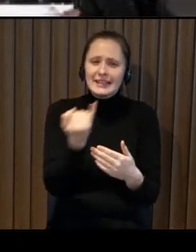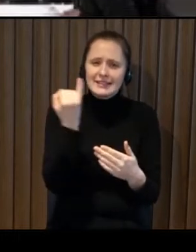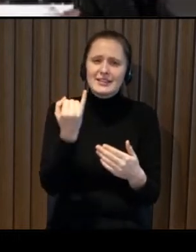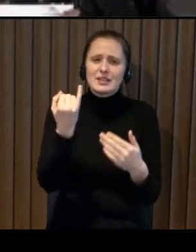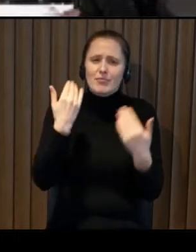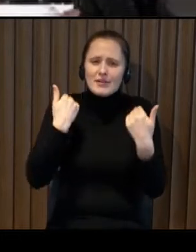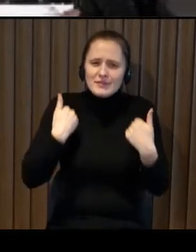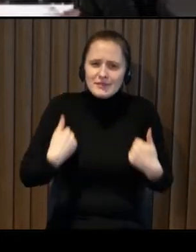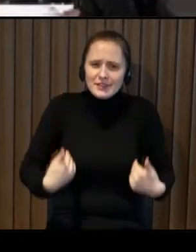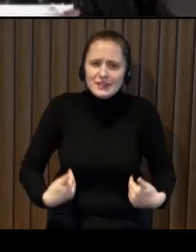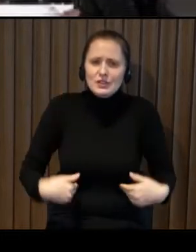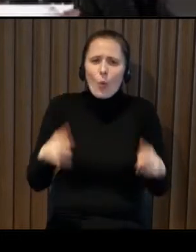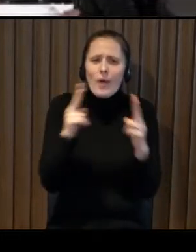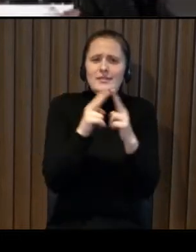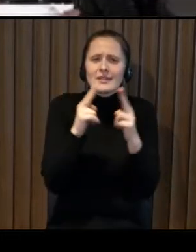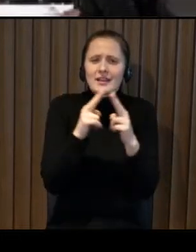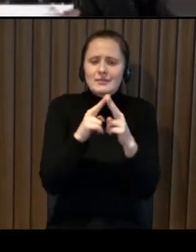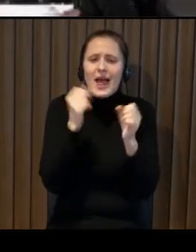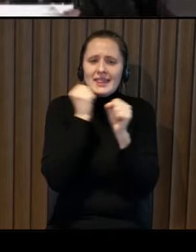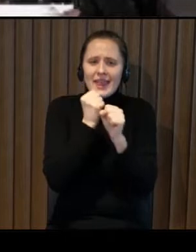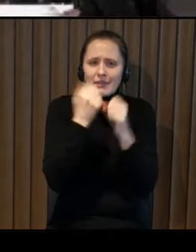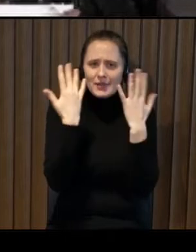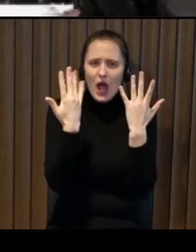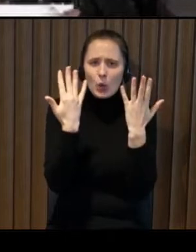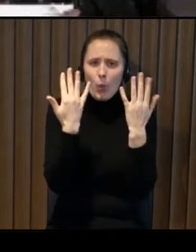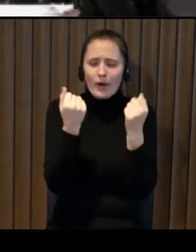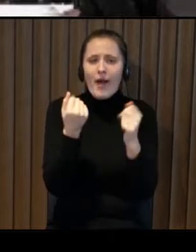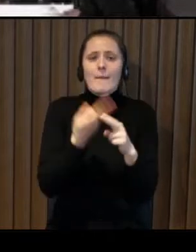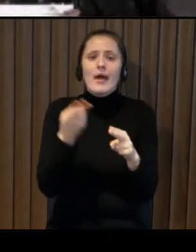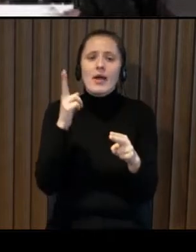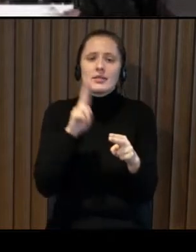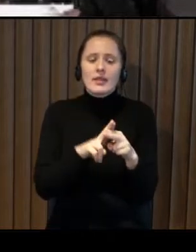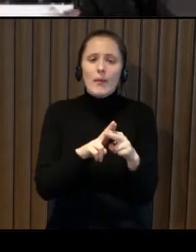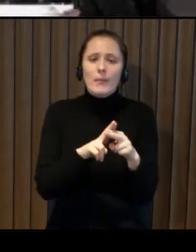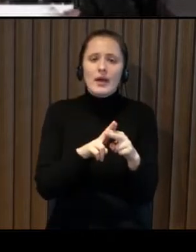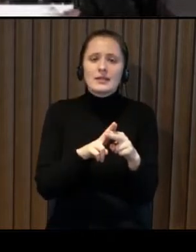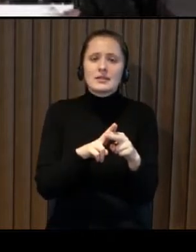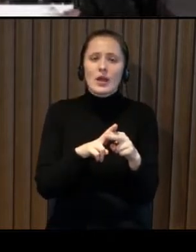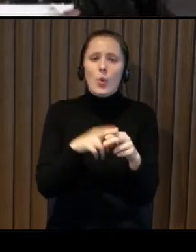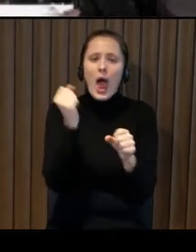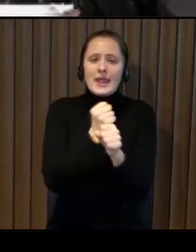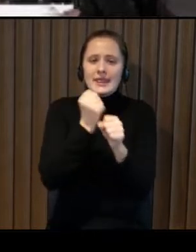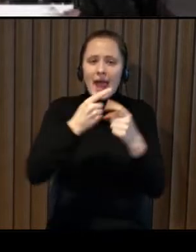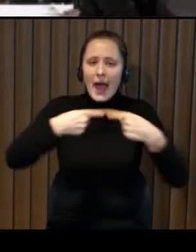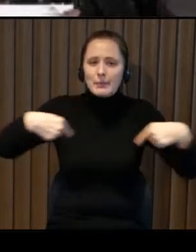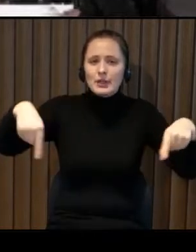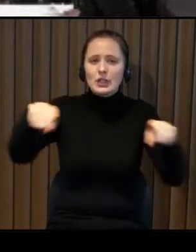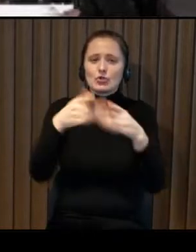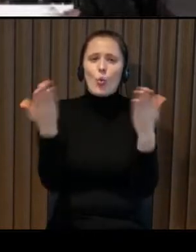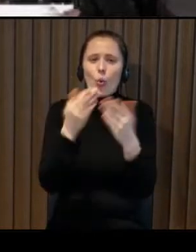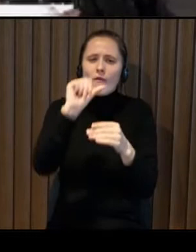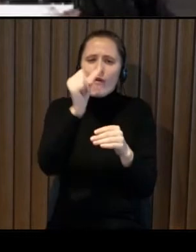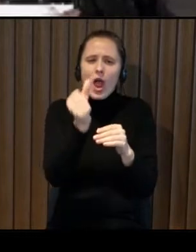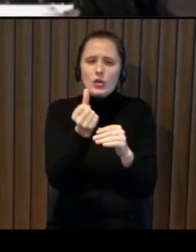show that they care about physical approach, physical attach. So they